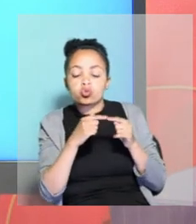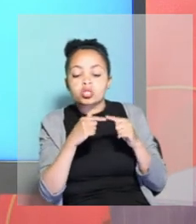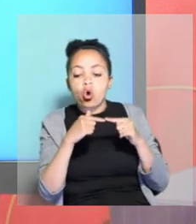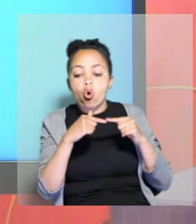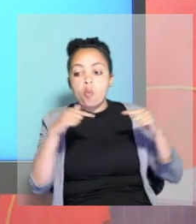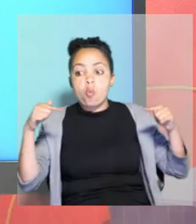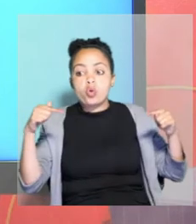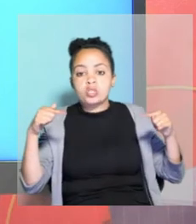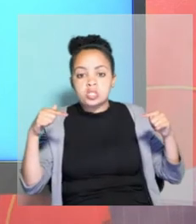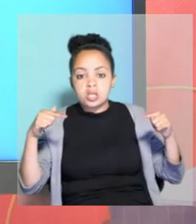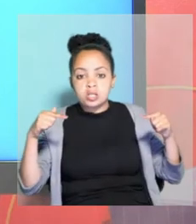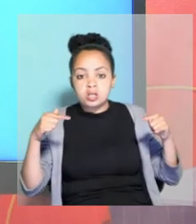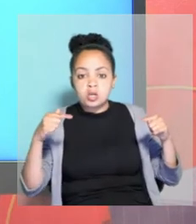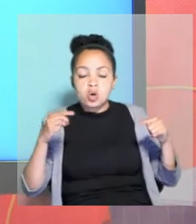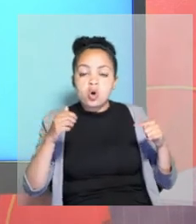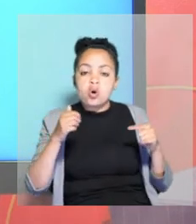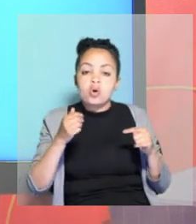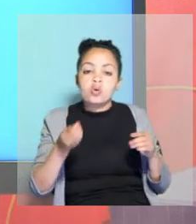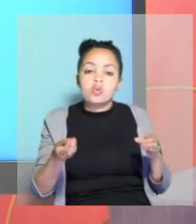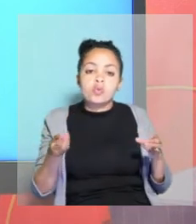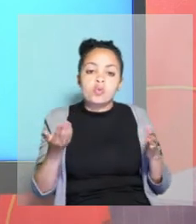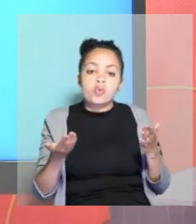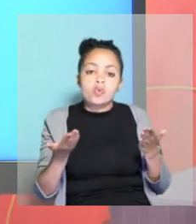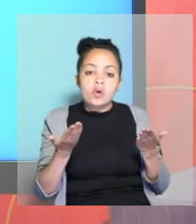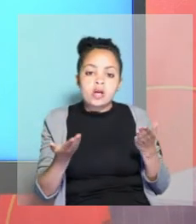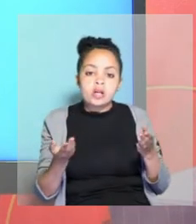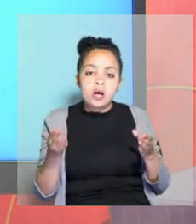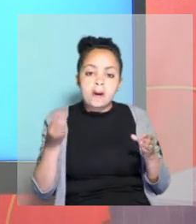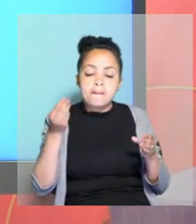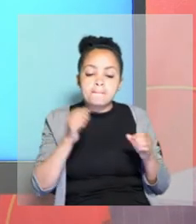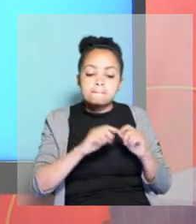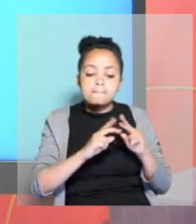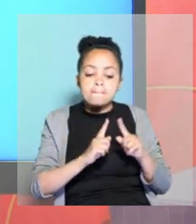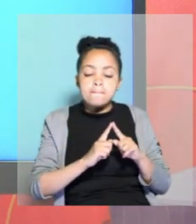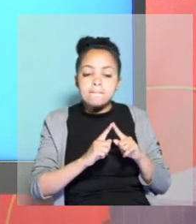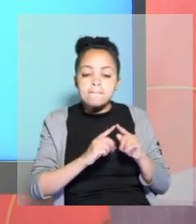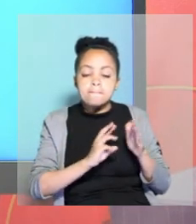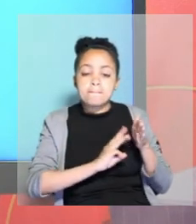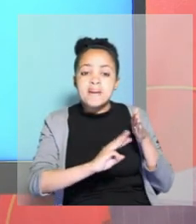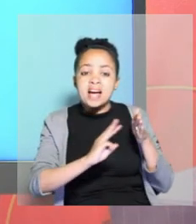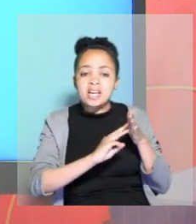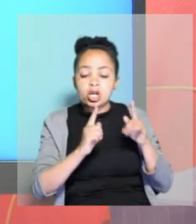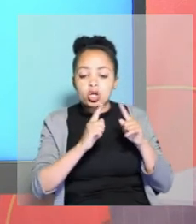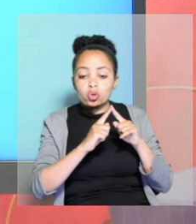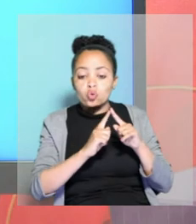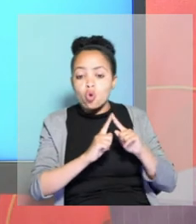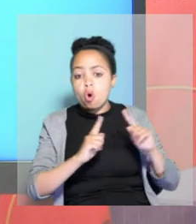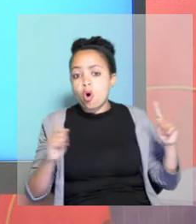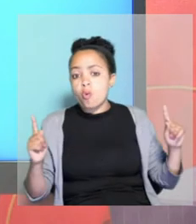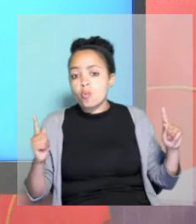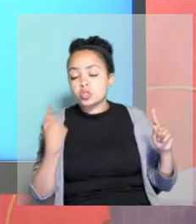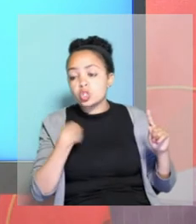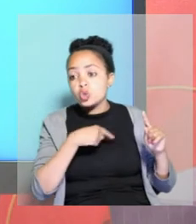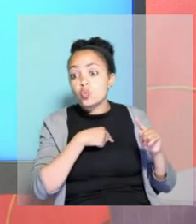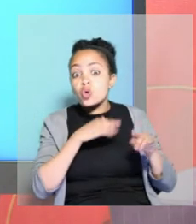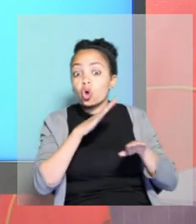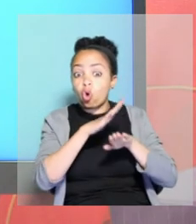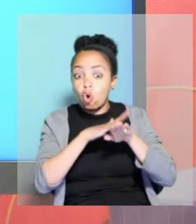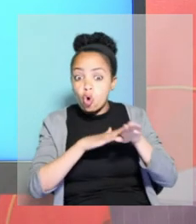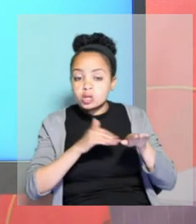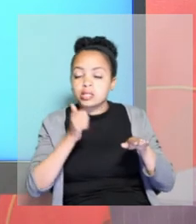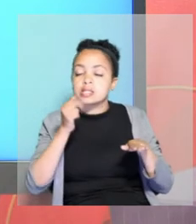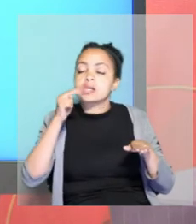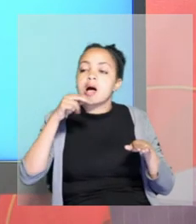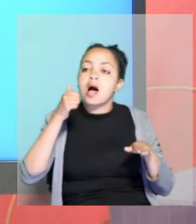form when homologous fail become pulled or migrated to opposite pole of the cell we call it is it to be